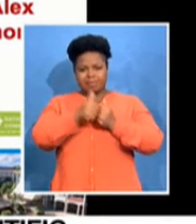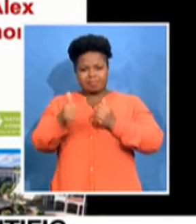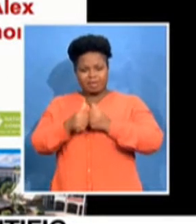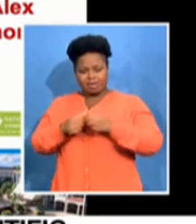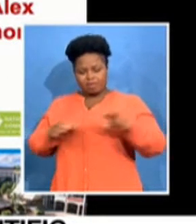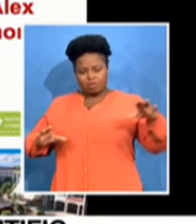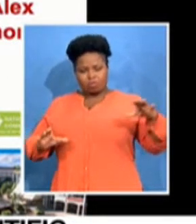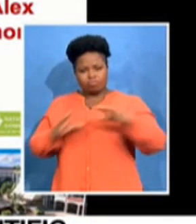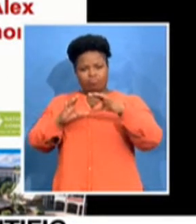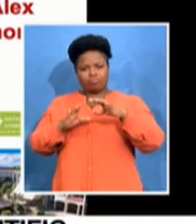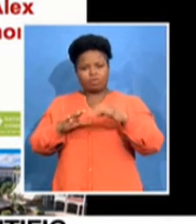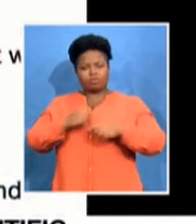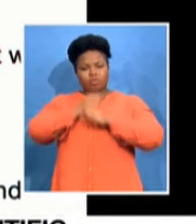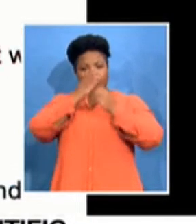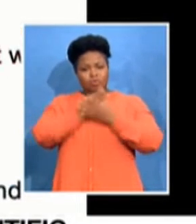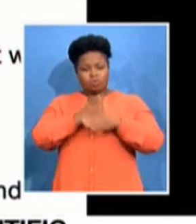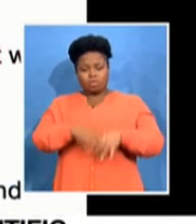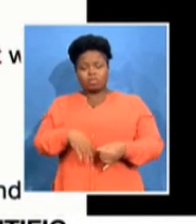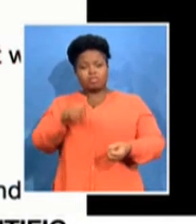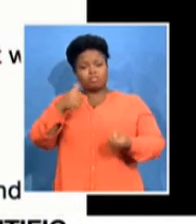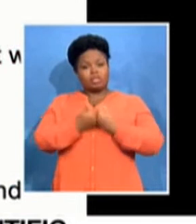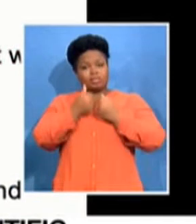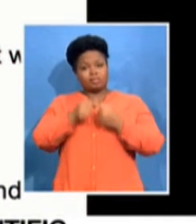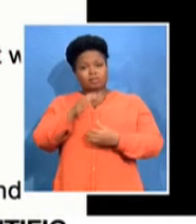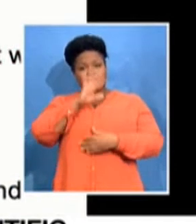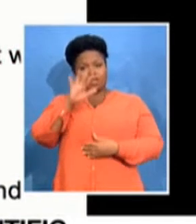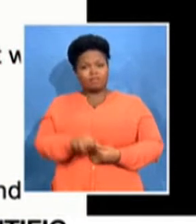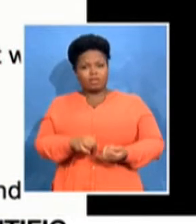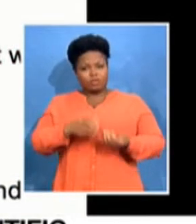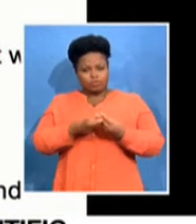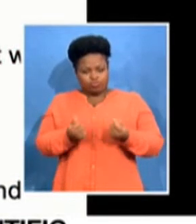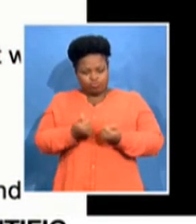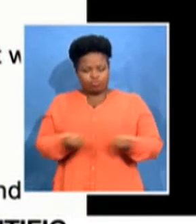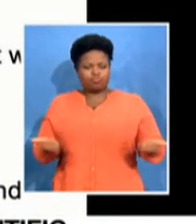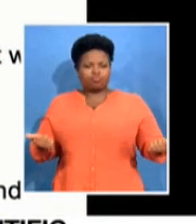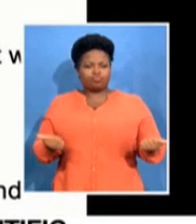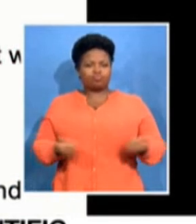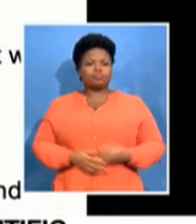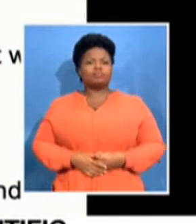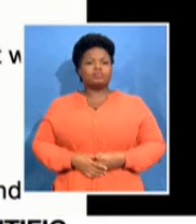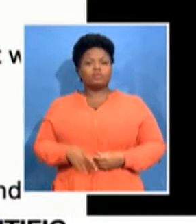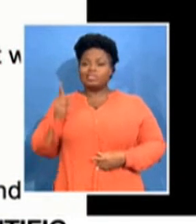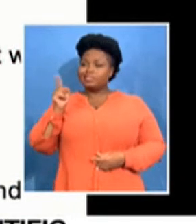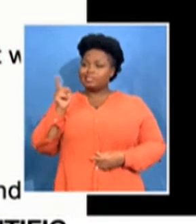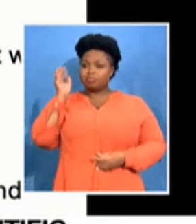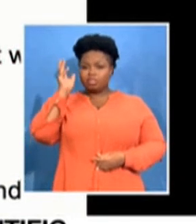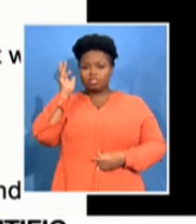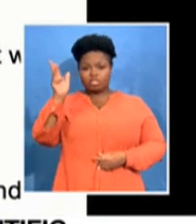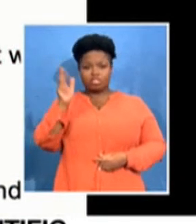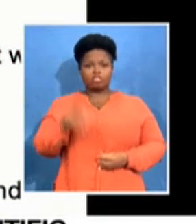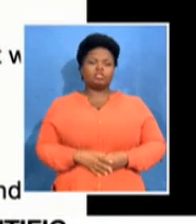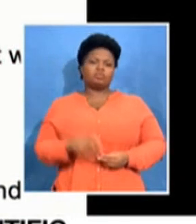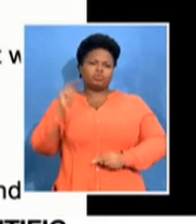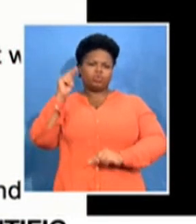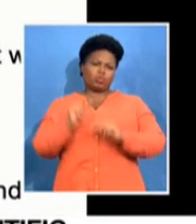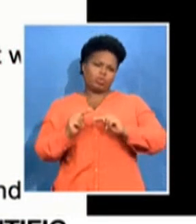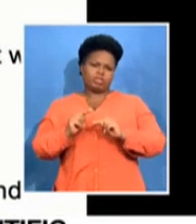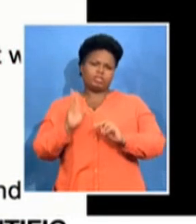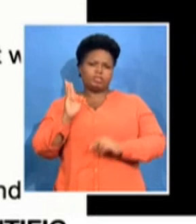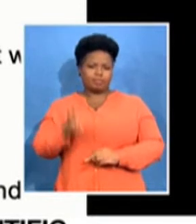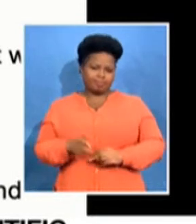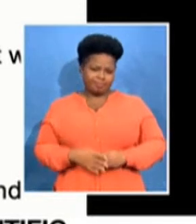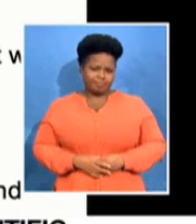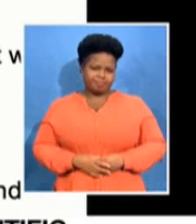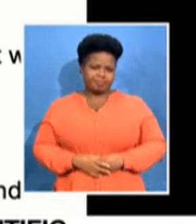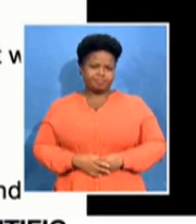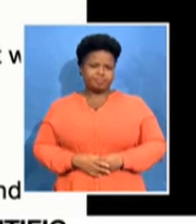South Africa. So this presentation is going to be short, should be around 15 to 20 minutes